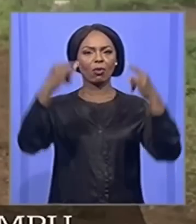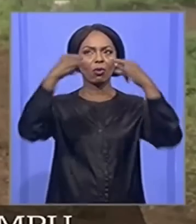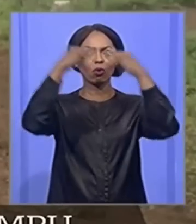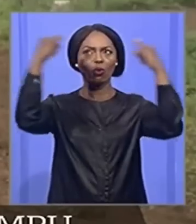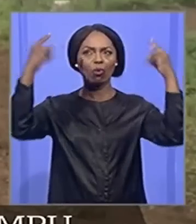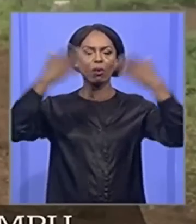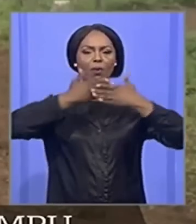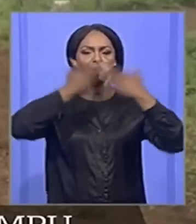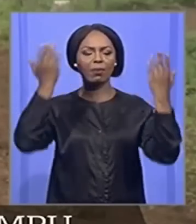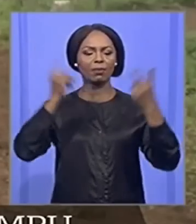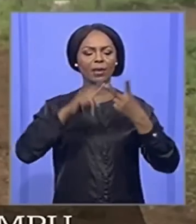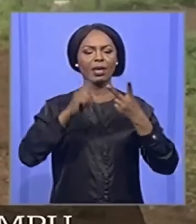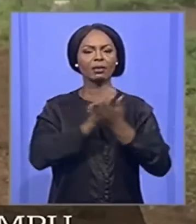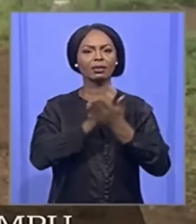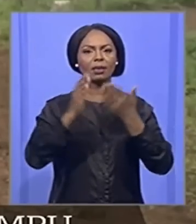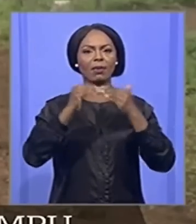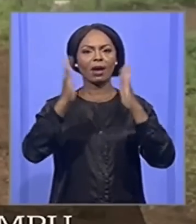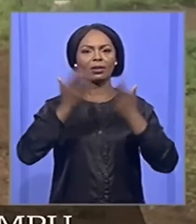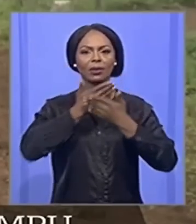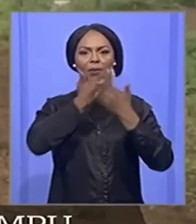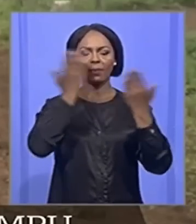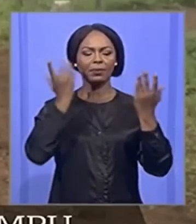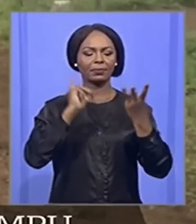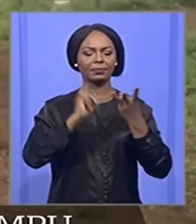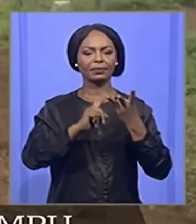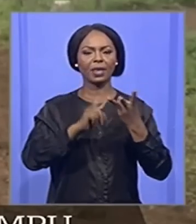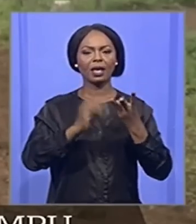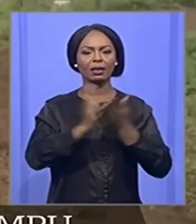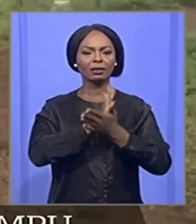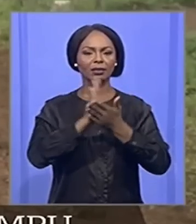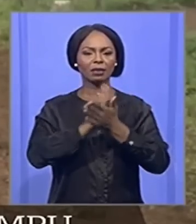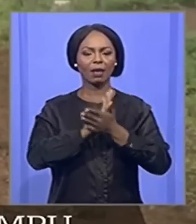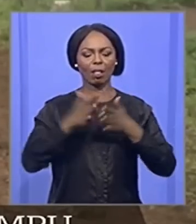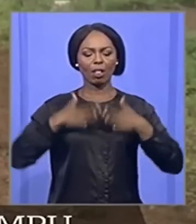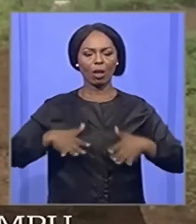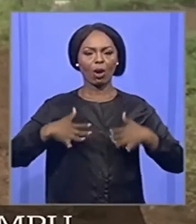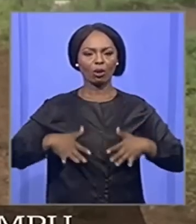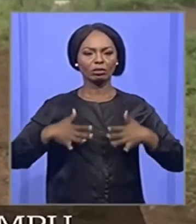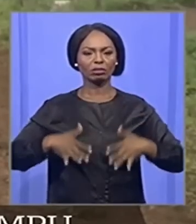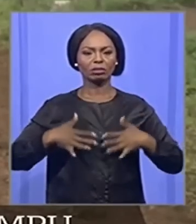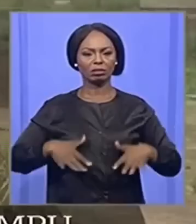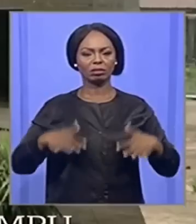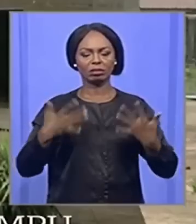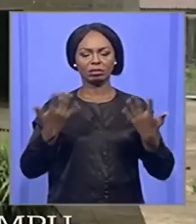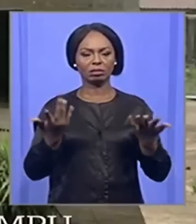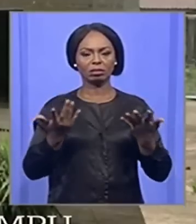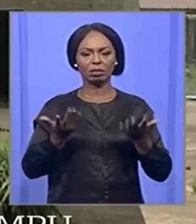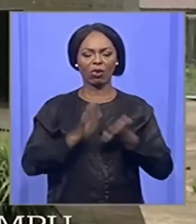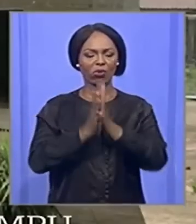have houses at all. Others lost their clothes and food and so forth.